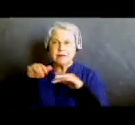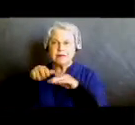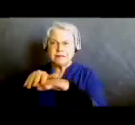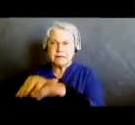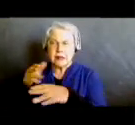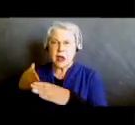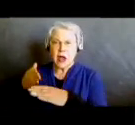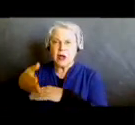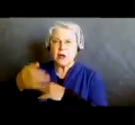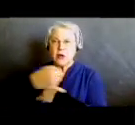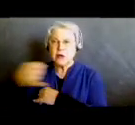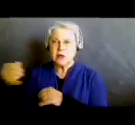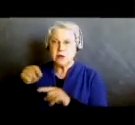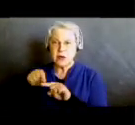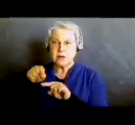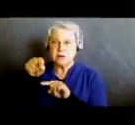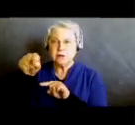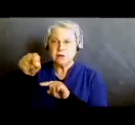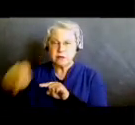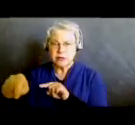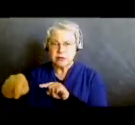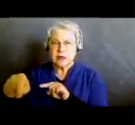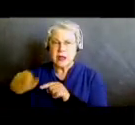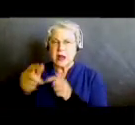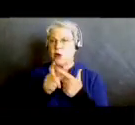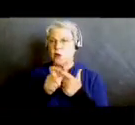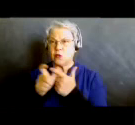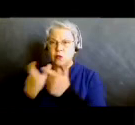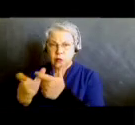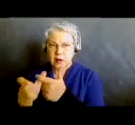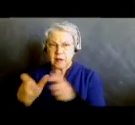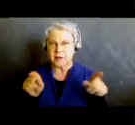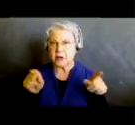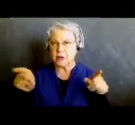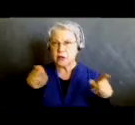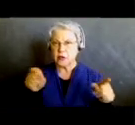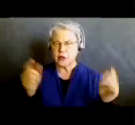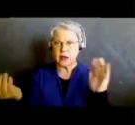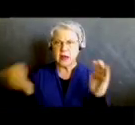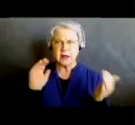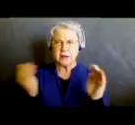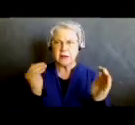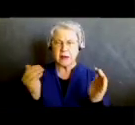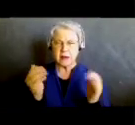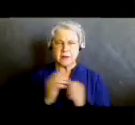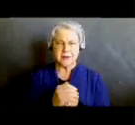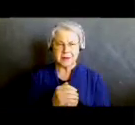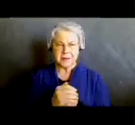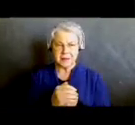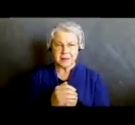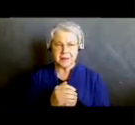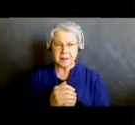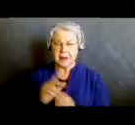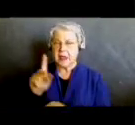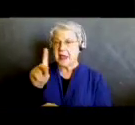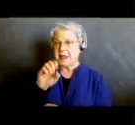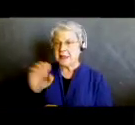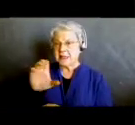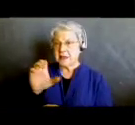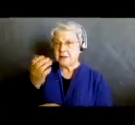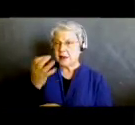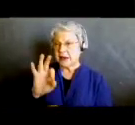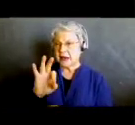the ideological valence with which they were using them. So in December